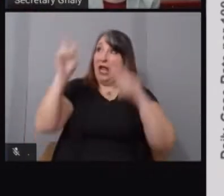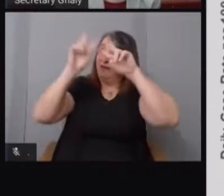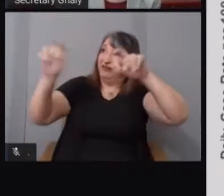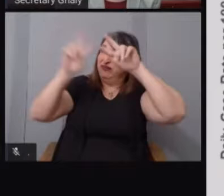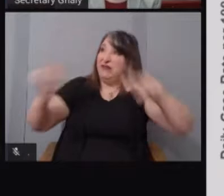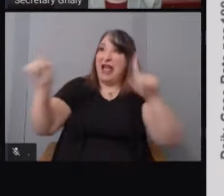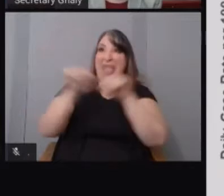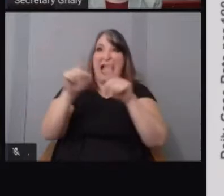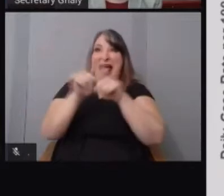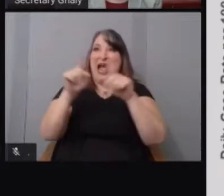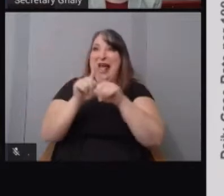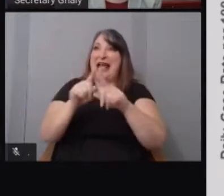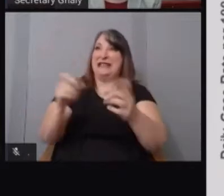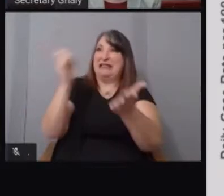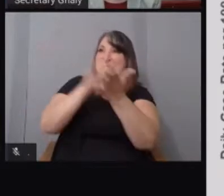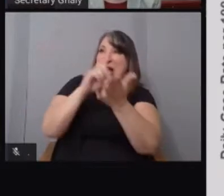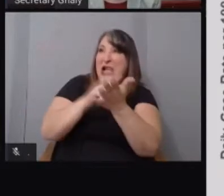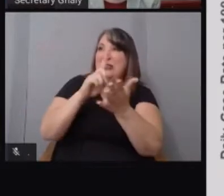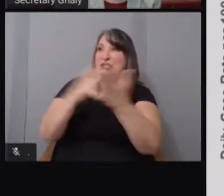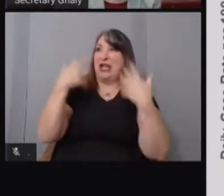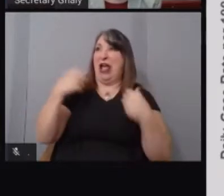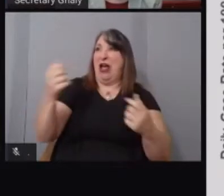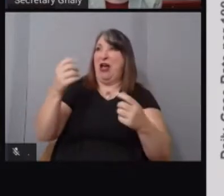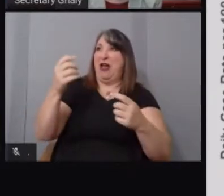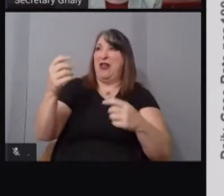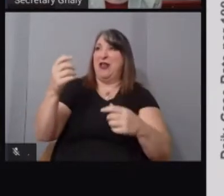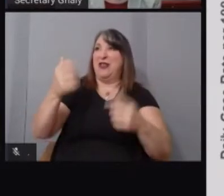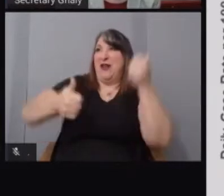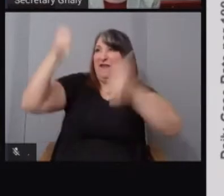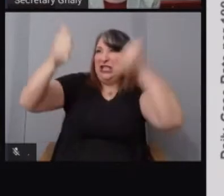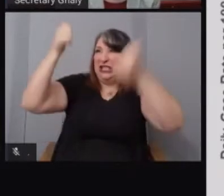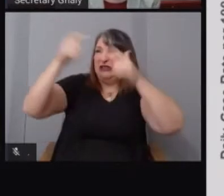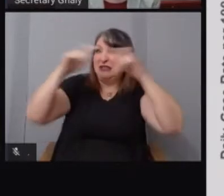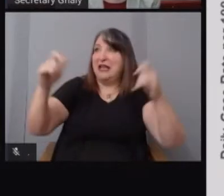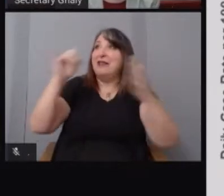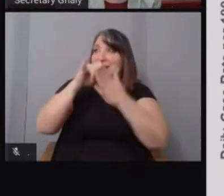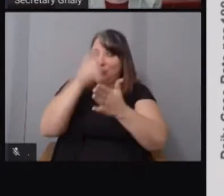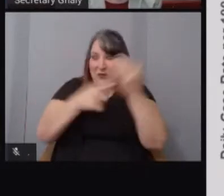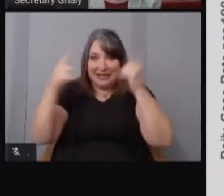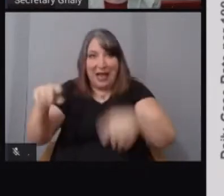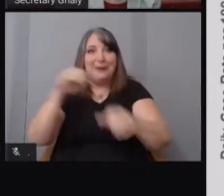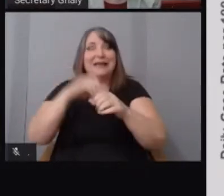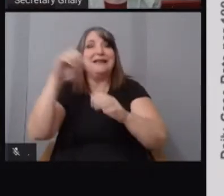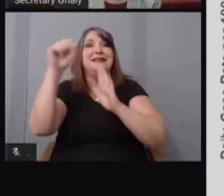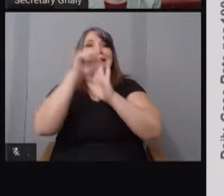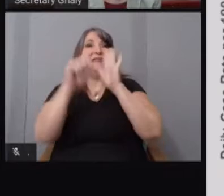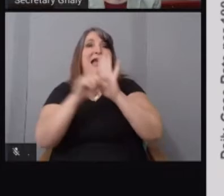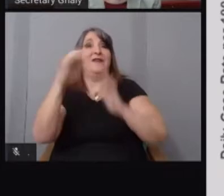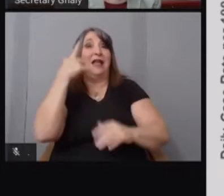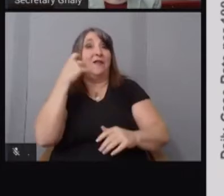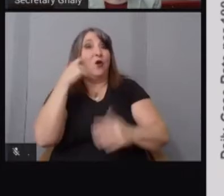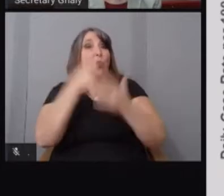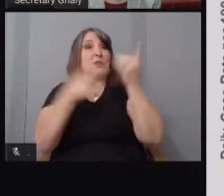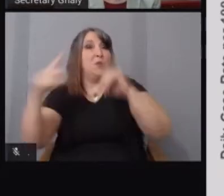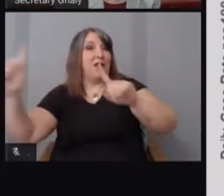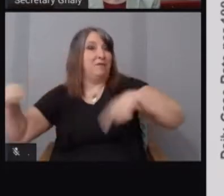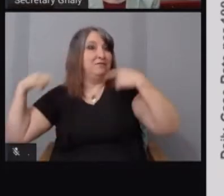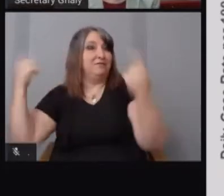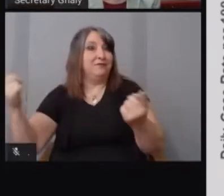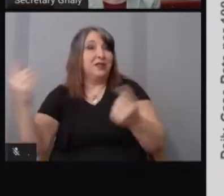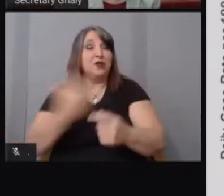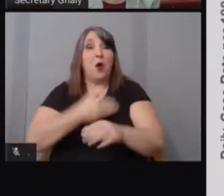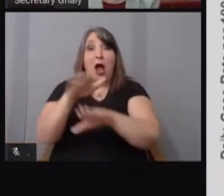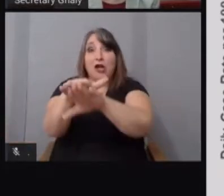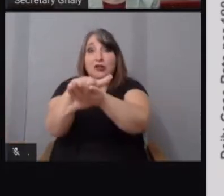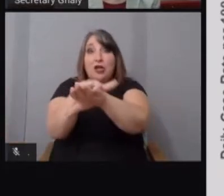health officials at what is happening in our community. And this is what is happening in the state of California and where we've been. So our slow and